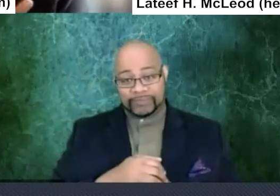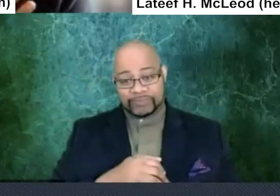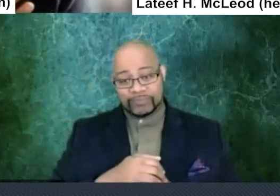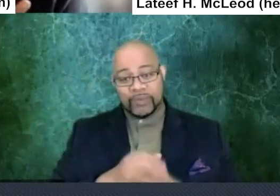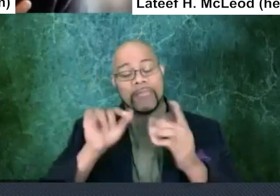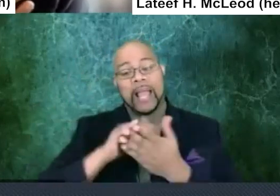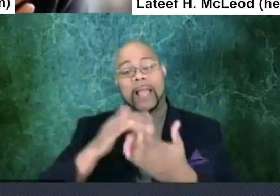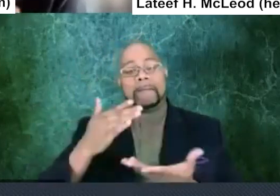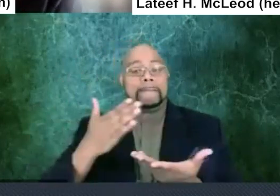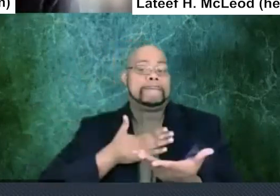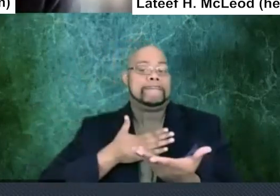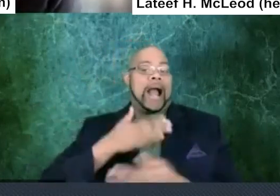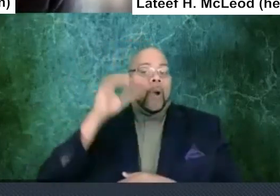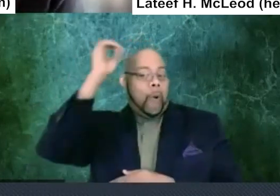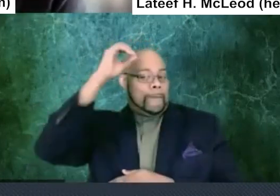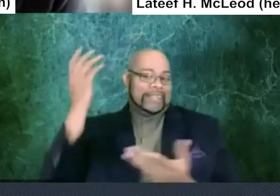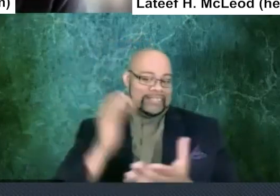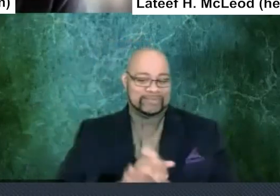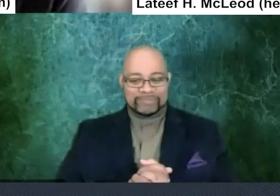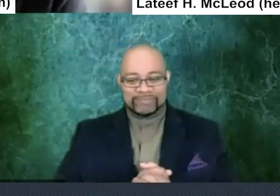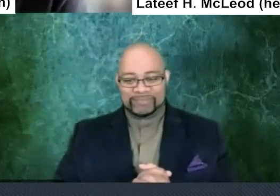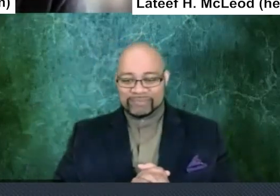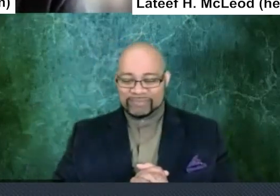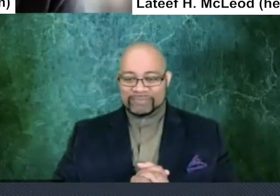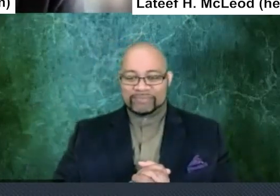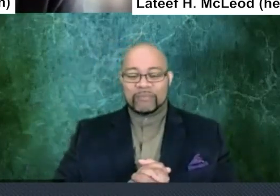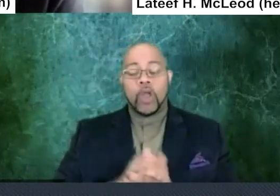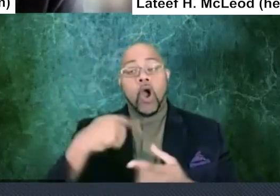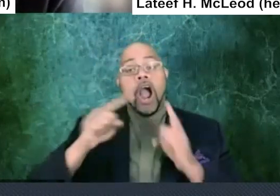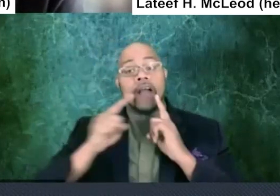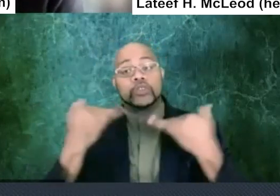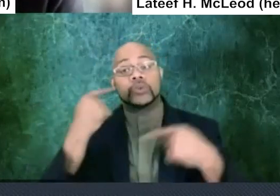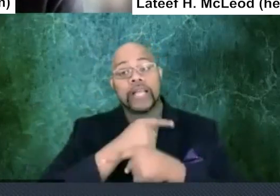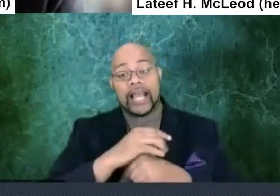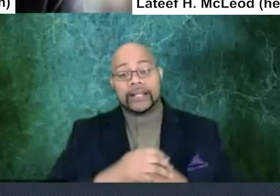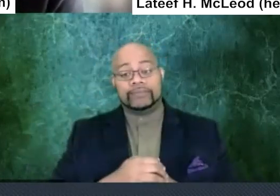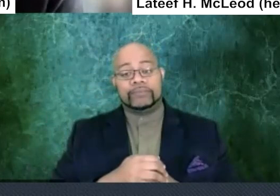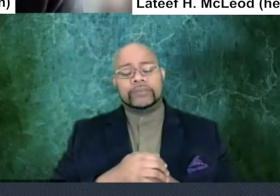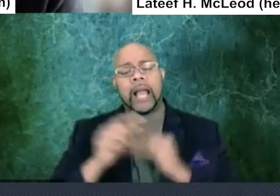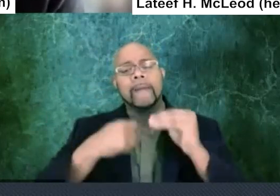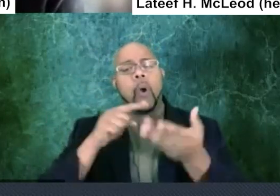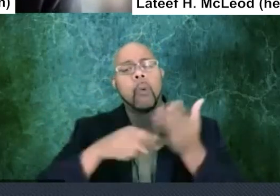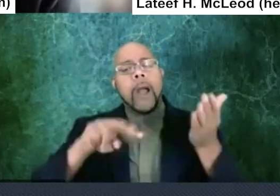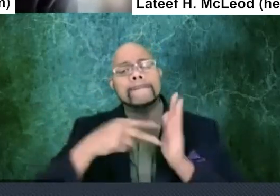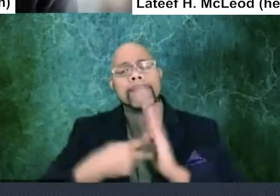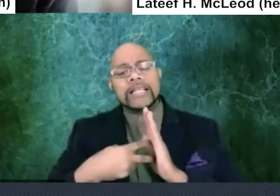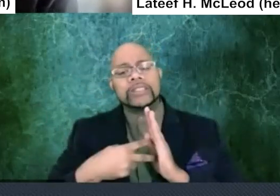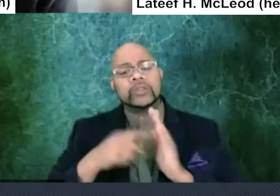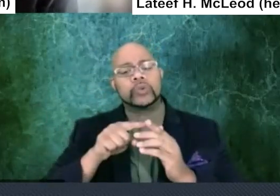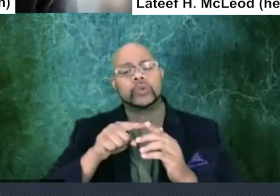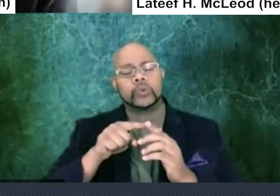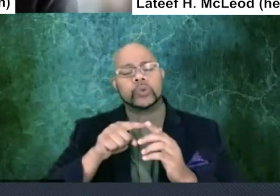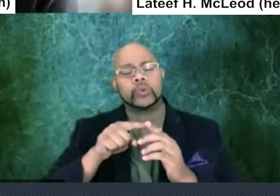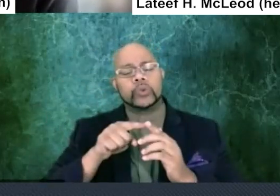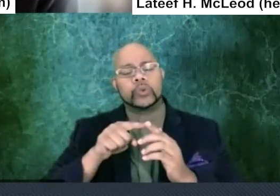that may be a matter of my opinion. Our conversation today is about what it means to meaningfully